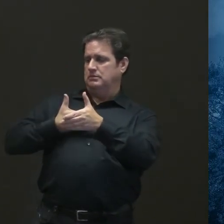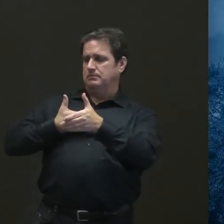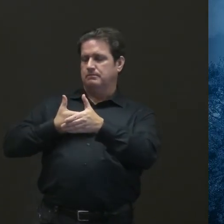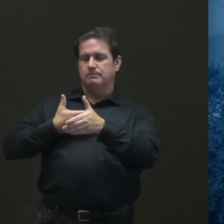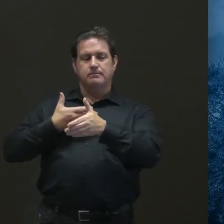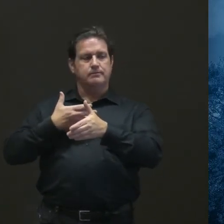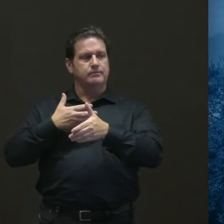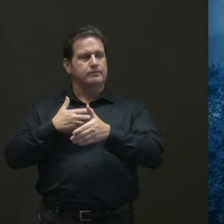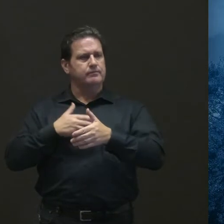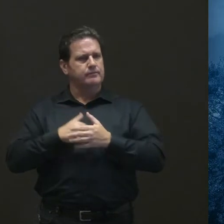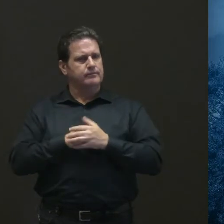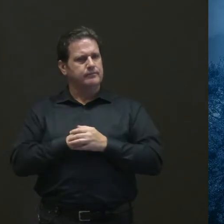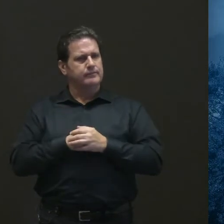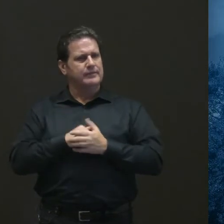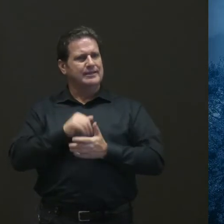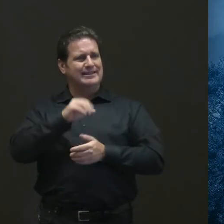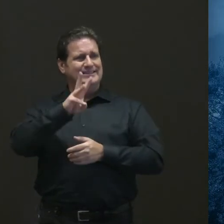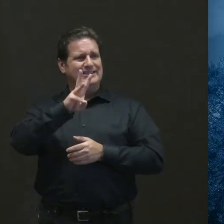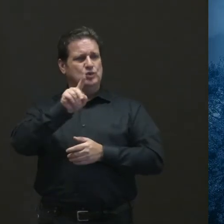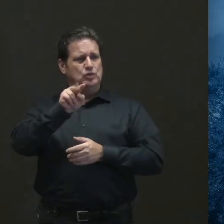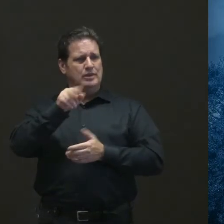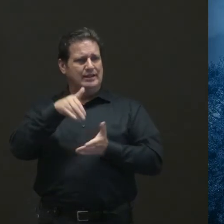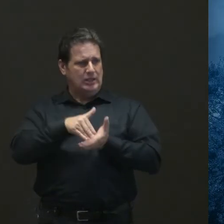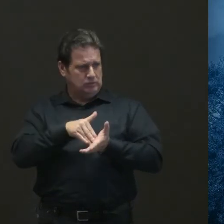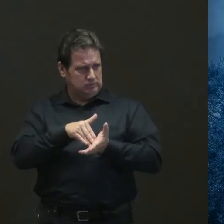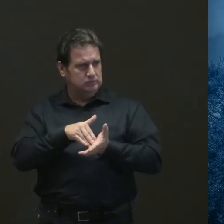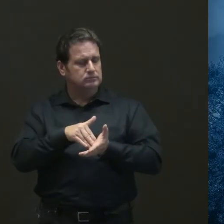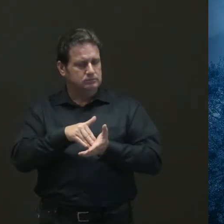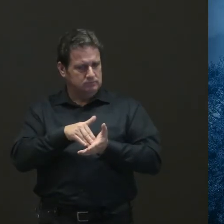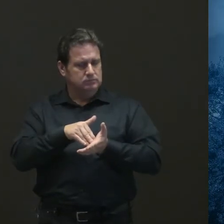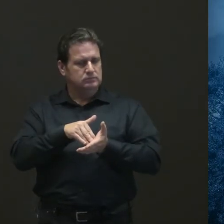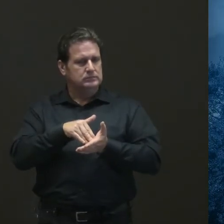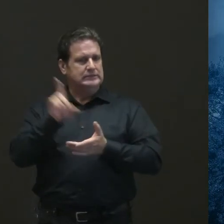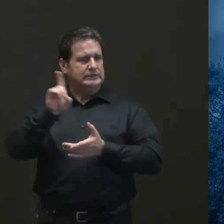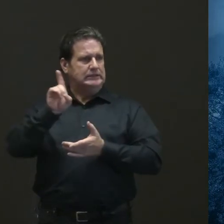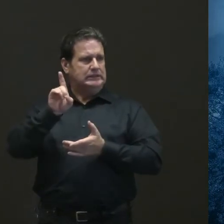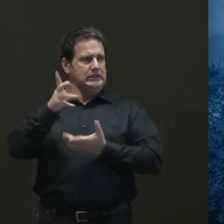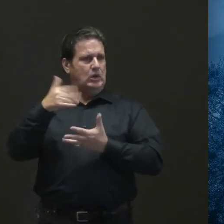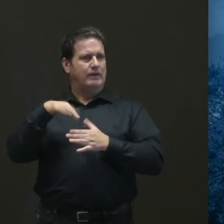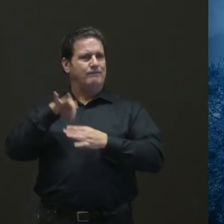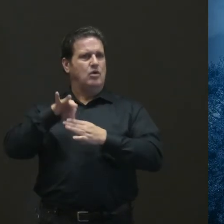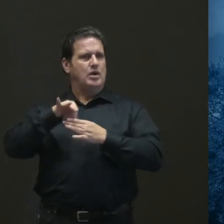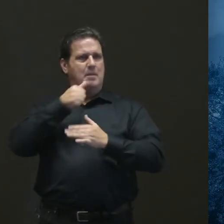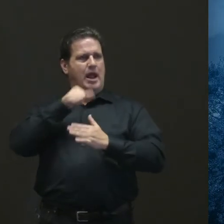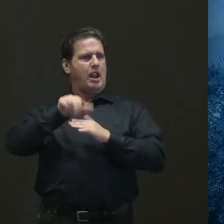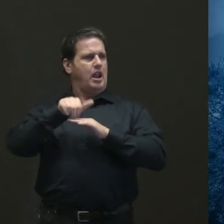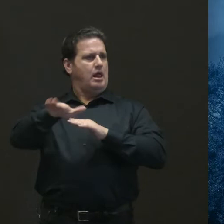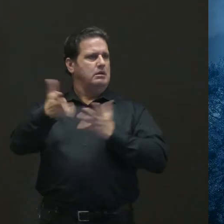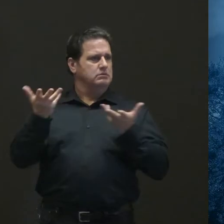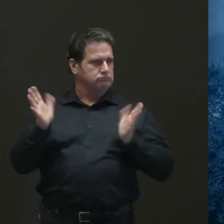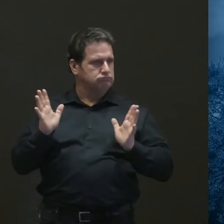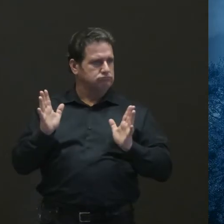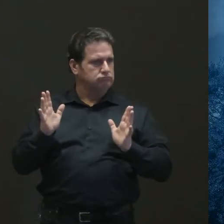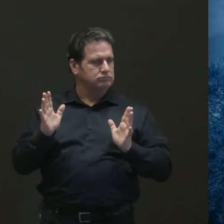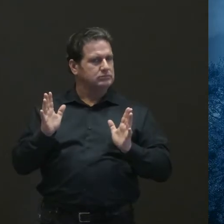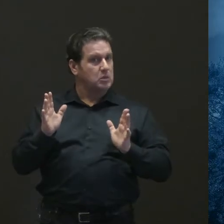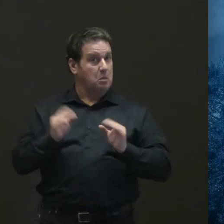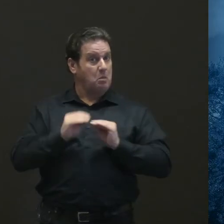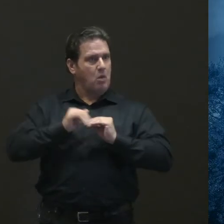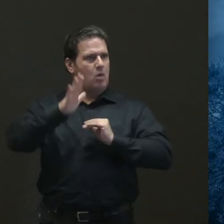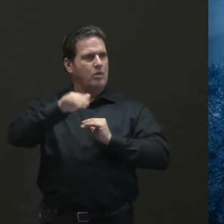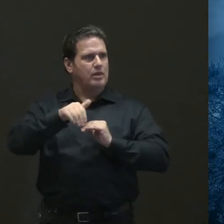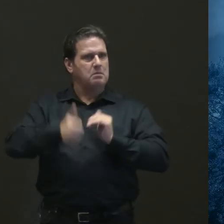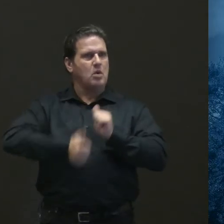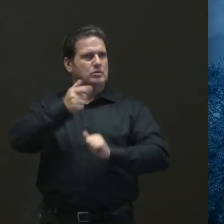the campaigns, 62,000 Democrats had already voted by mail, which is frankly more than